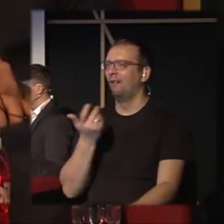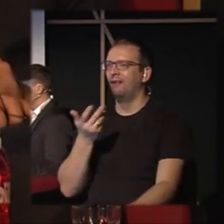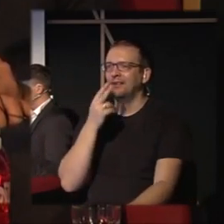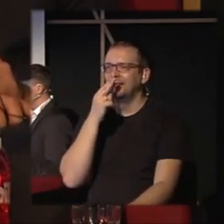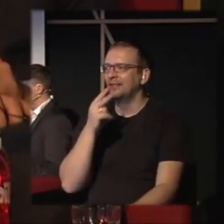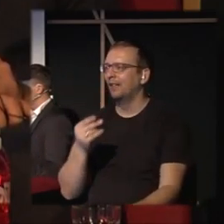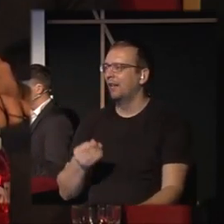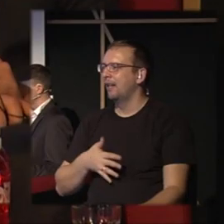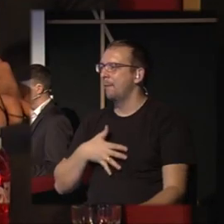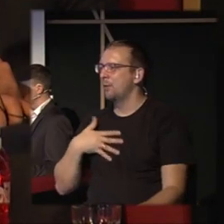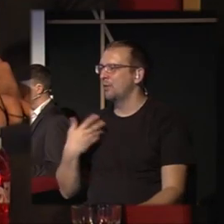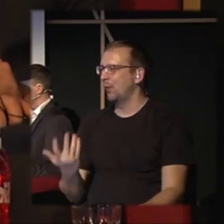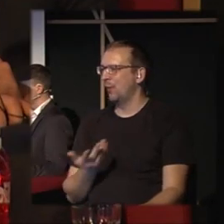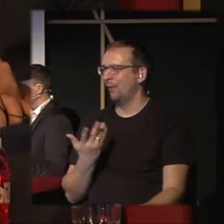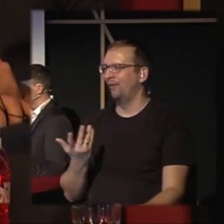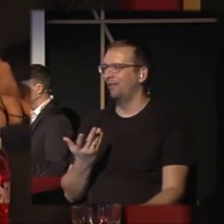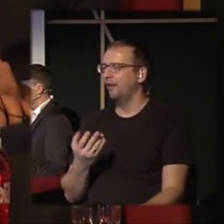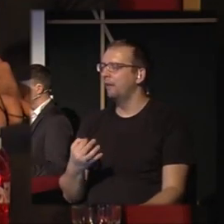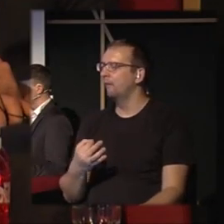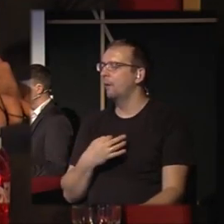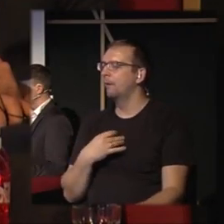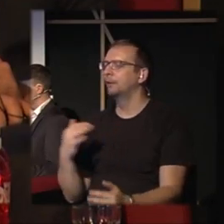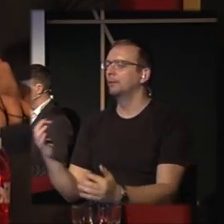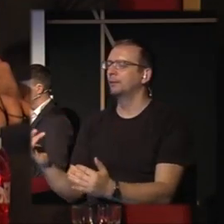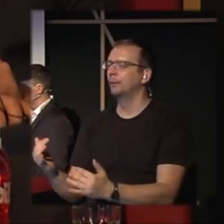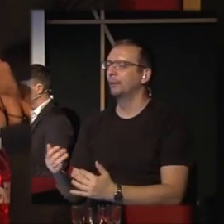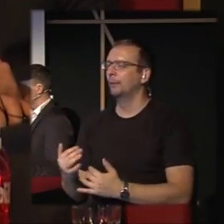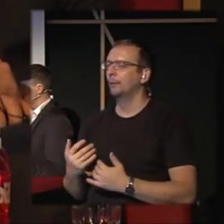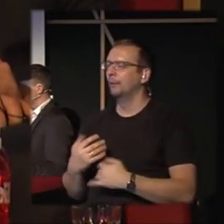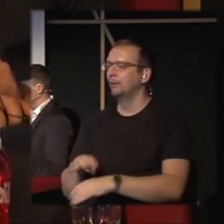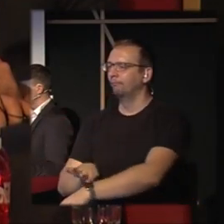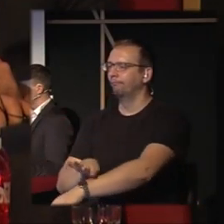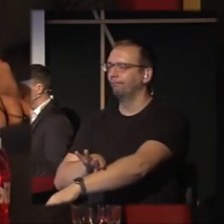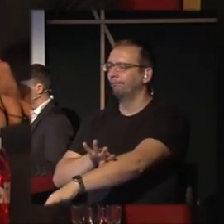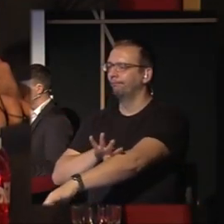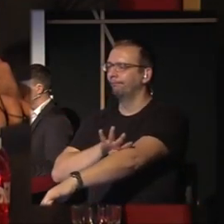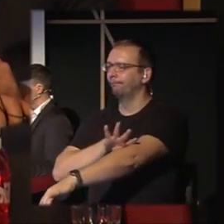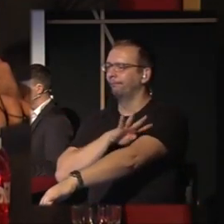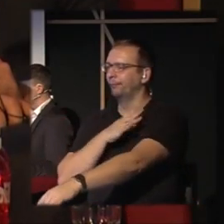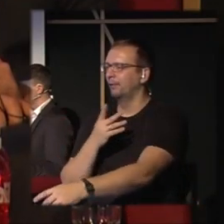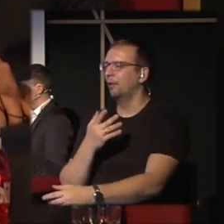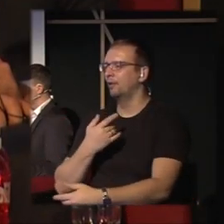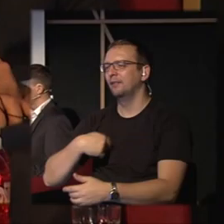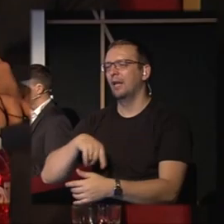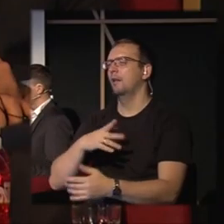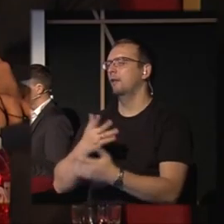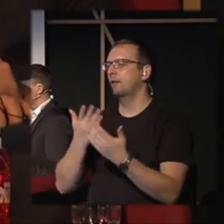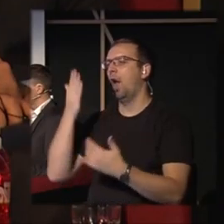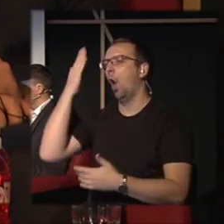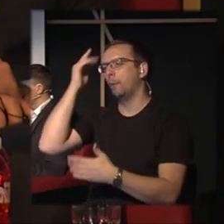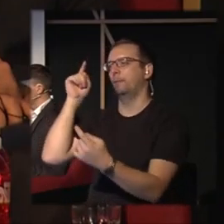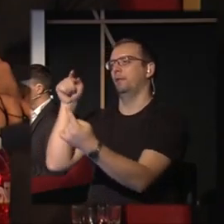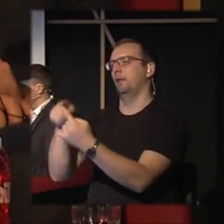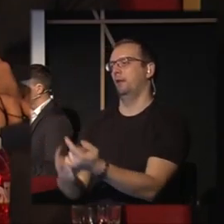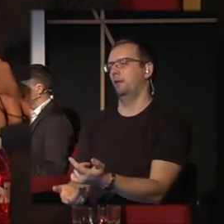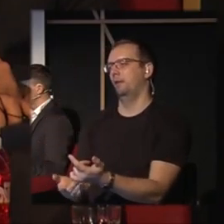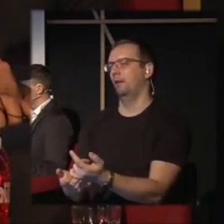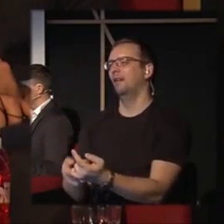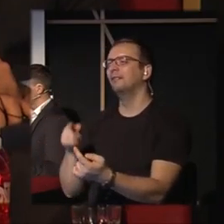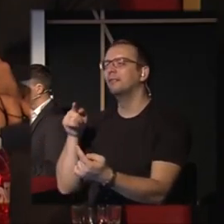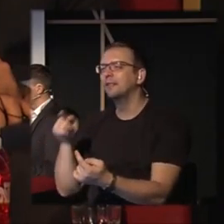main aim of what we are working for. And that is like motivate to work and